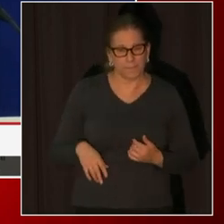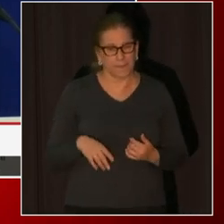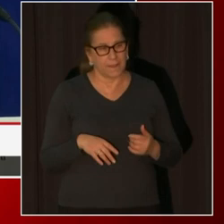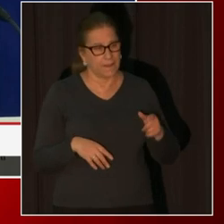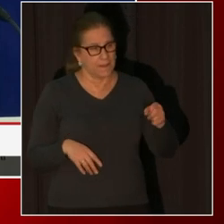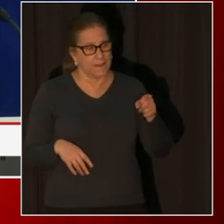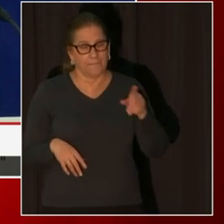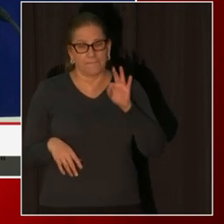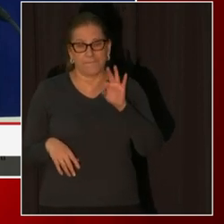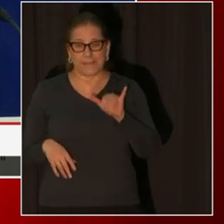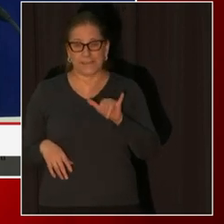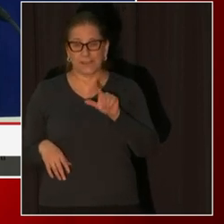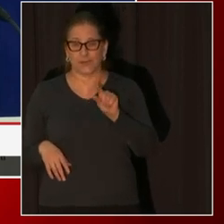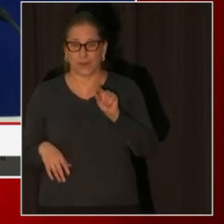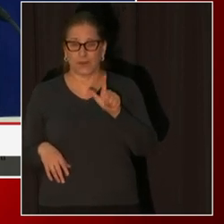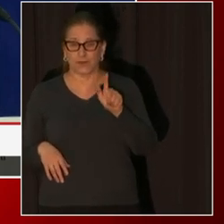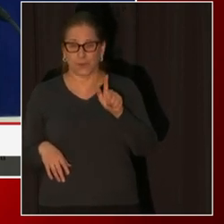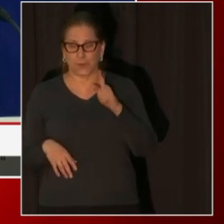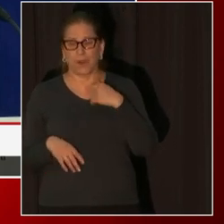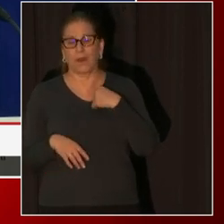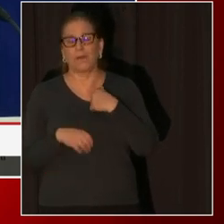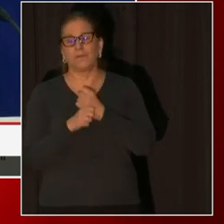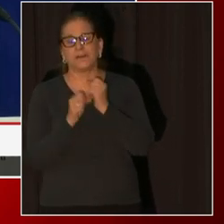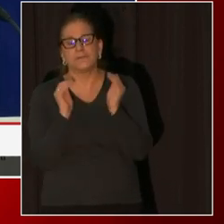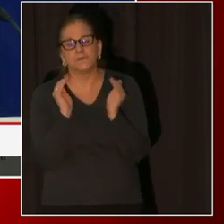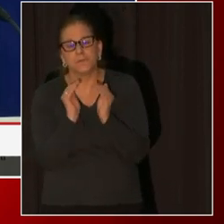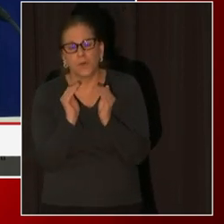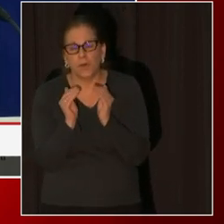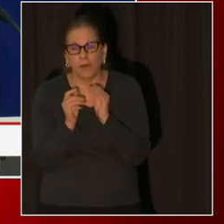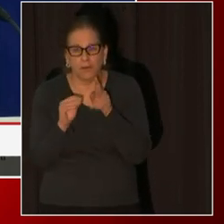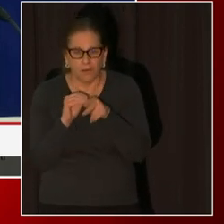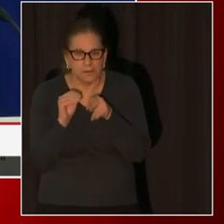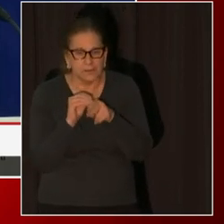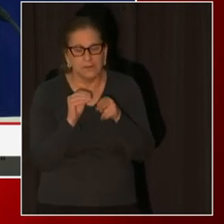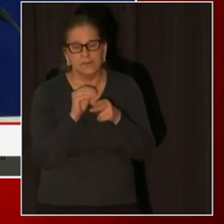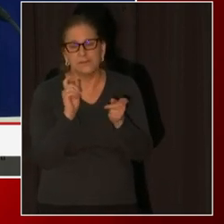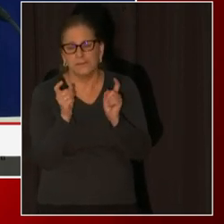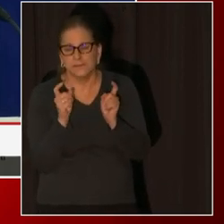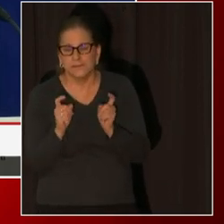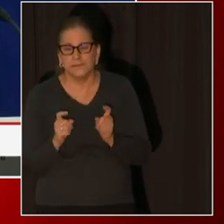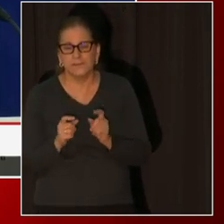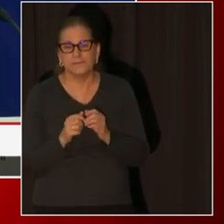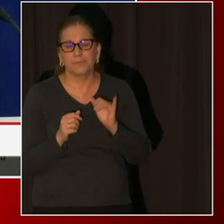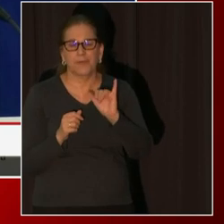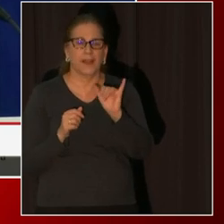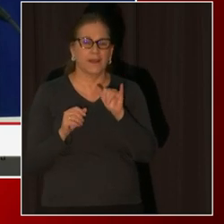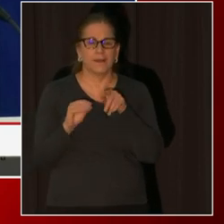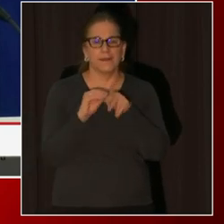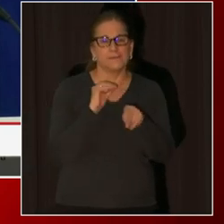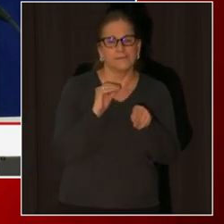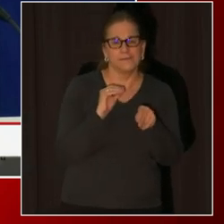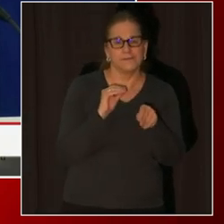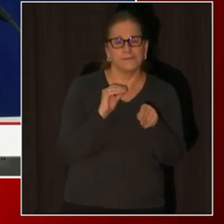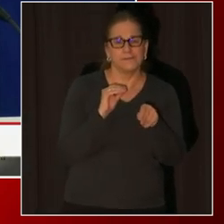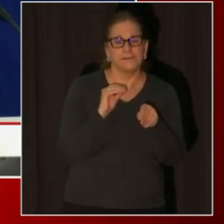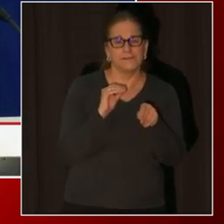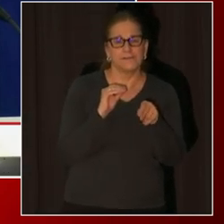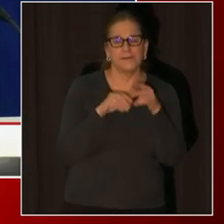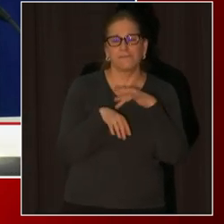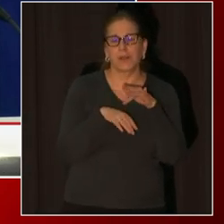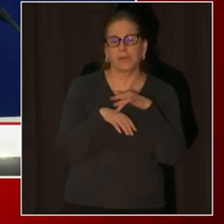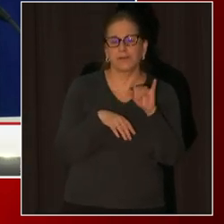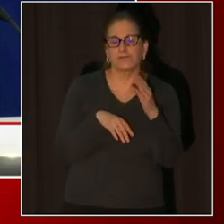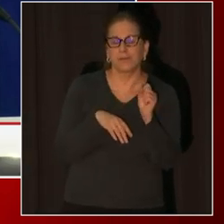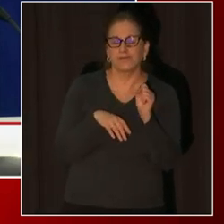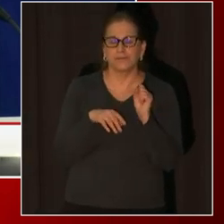some small efficiency reductions in like vacant positions and some extensions that we've been able to grant students